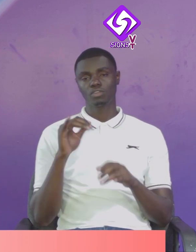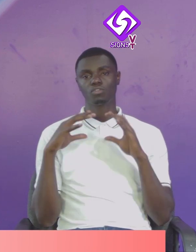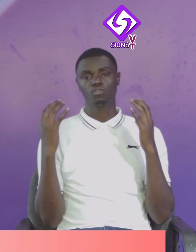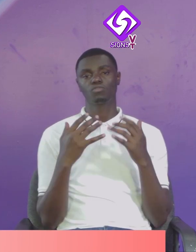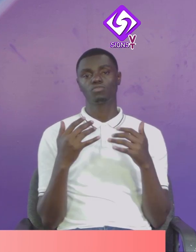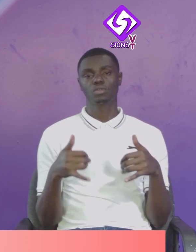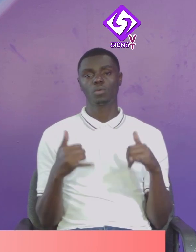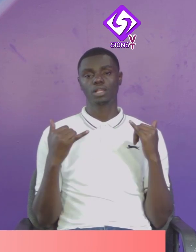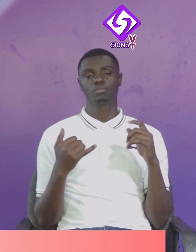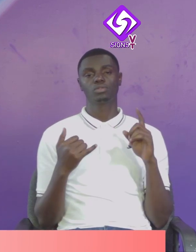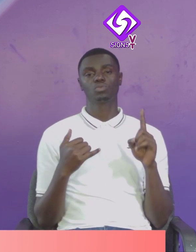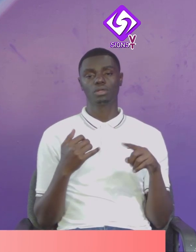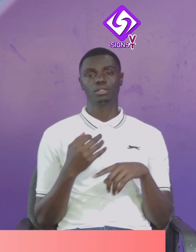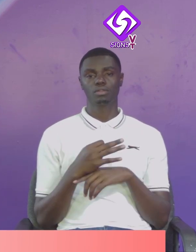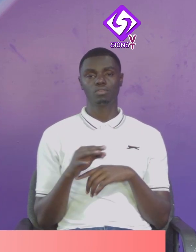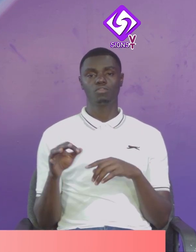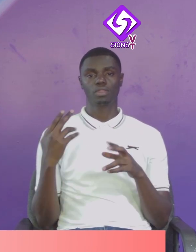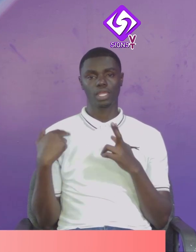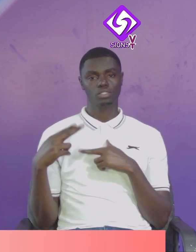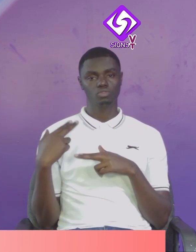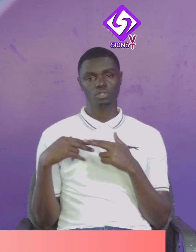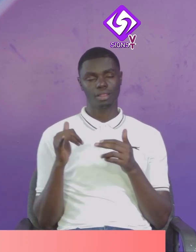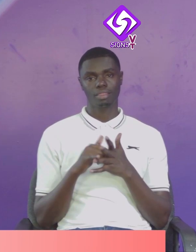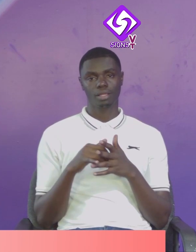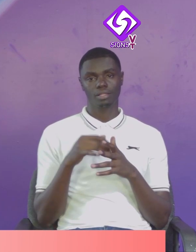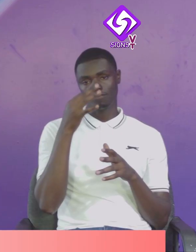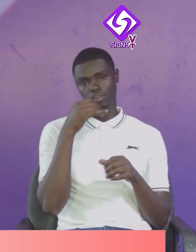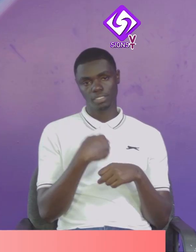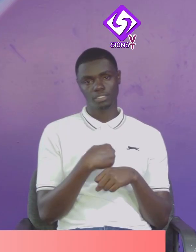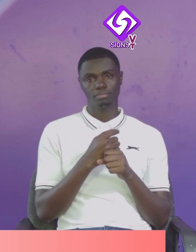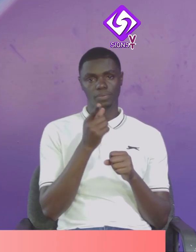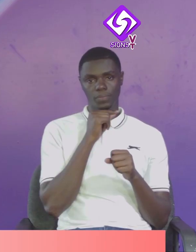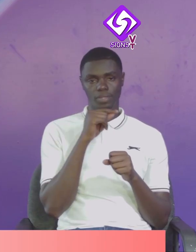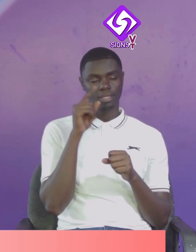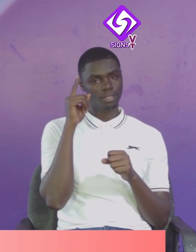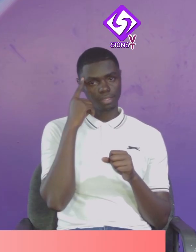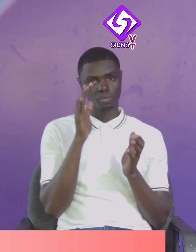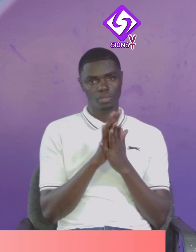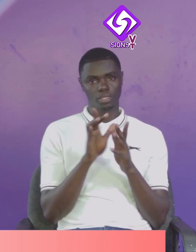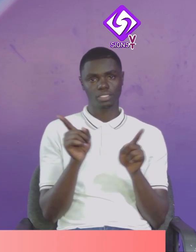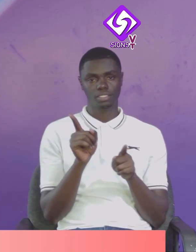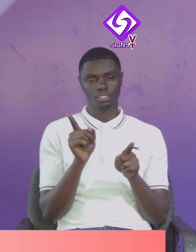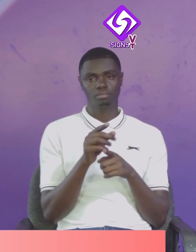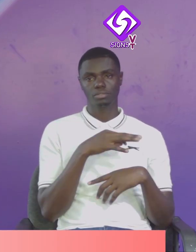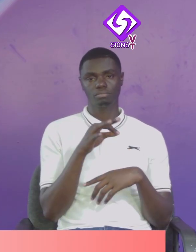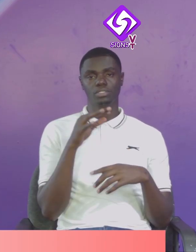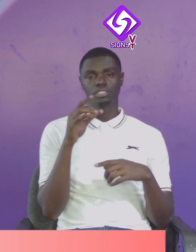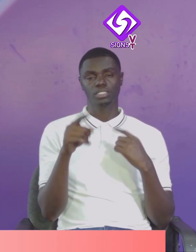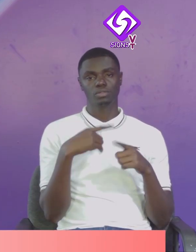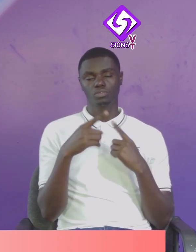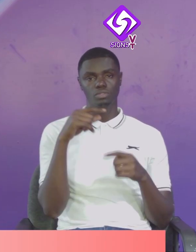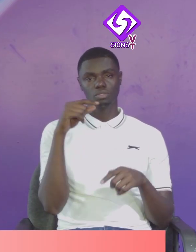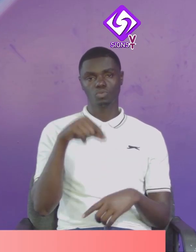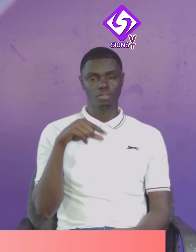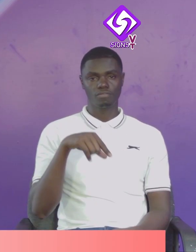So it is one of the histories that France has made, and I think with the same spirit, France will continue to qualify and